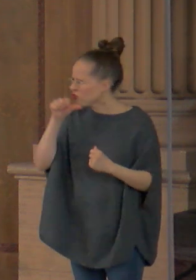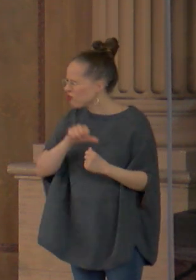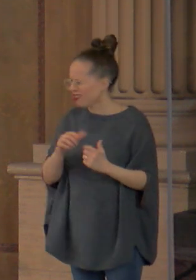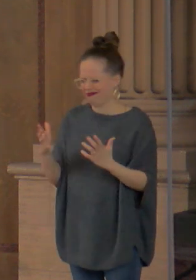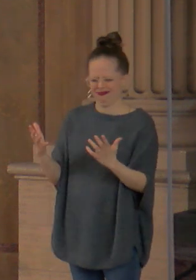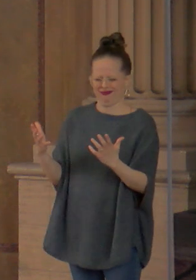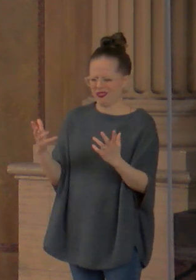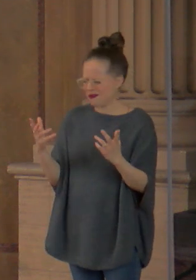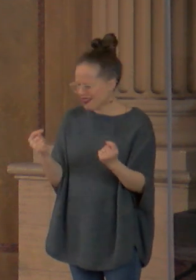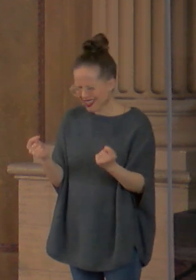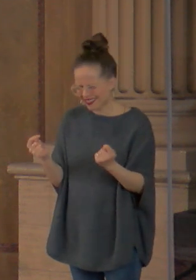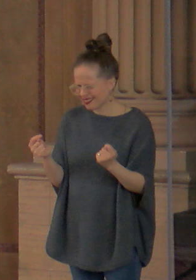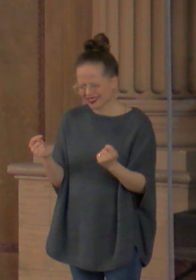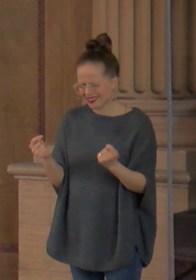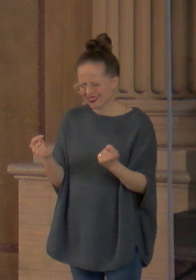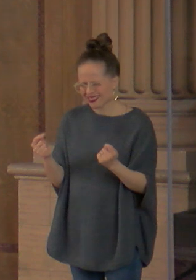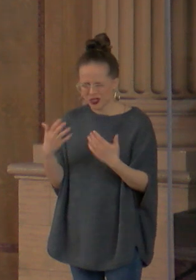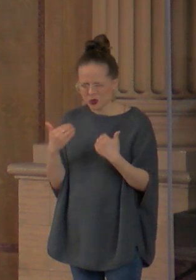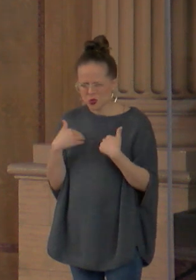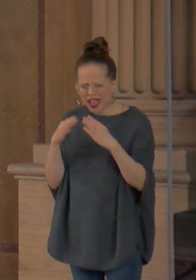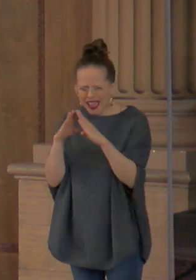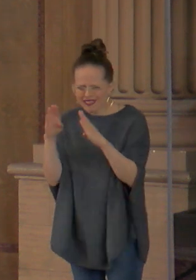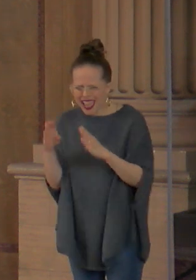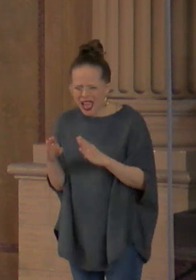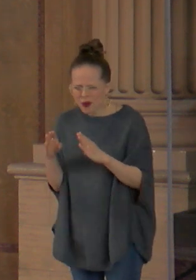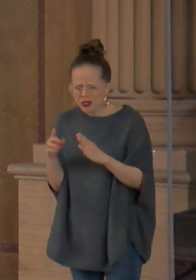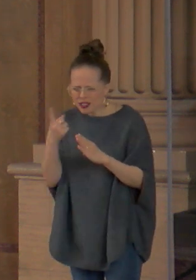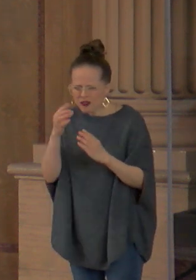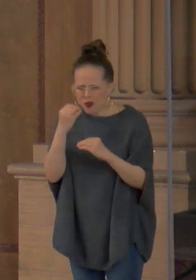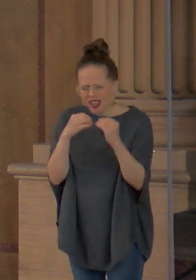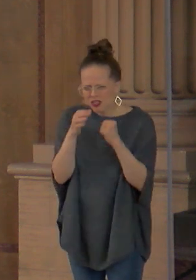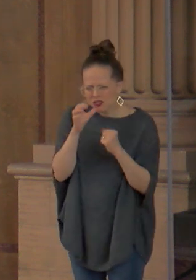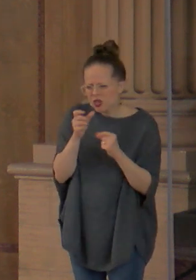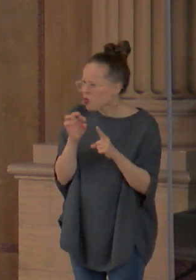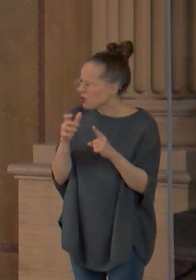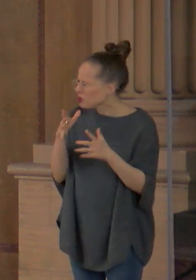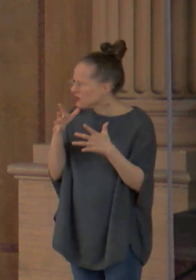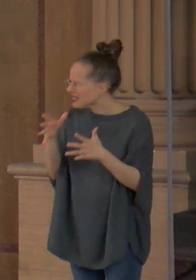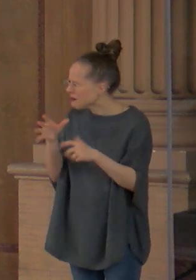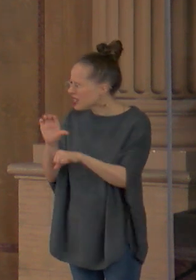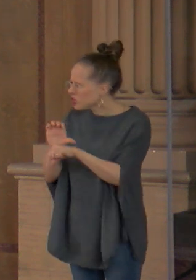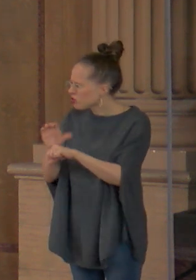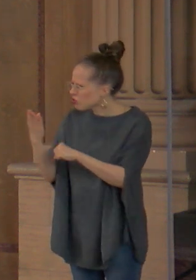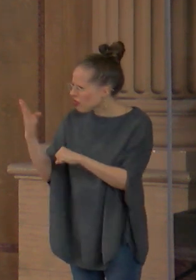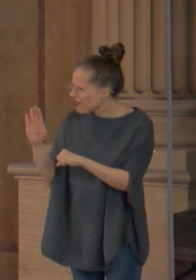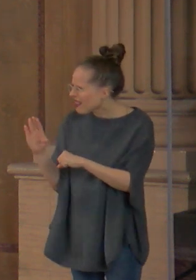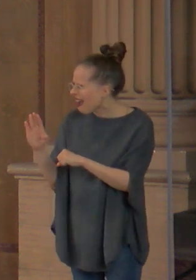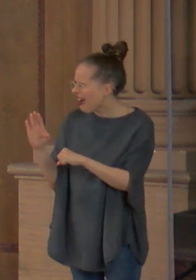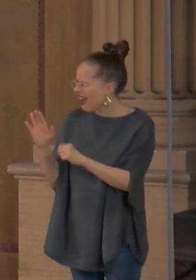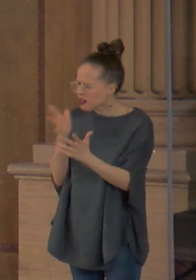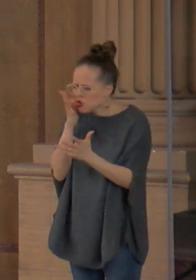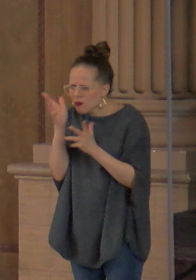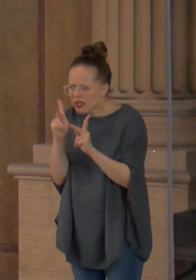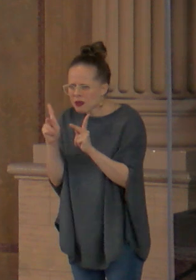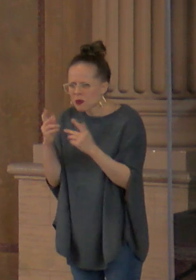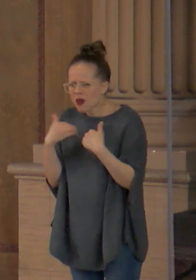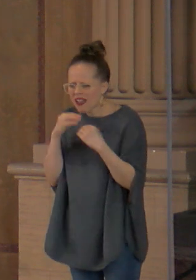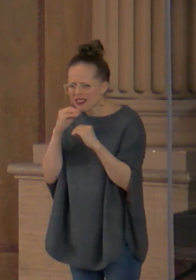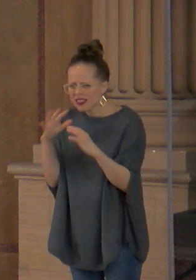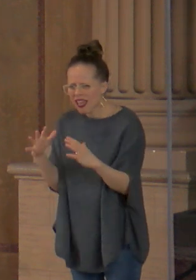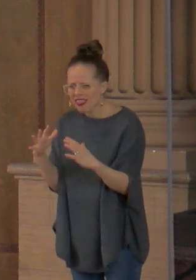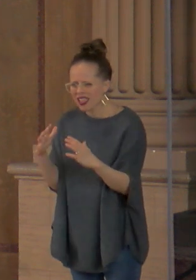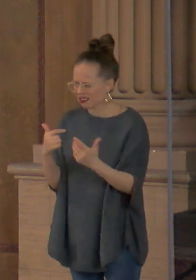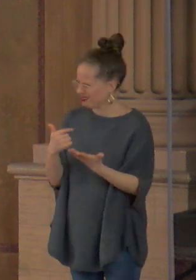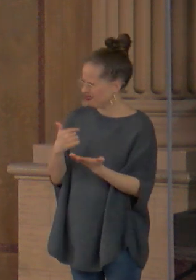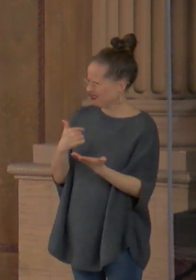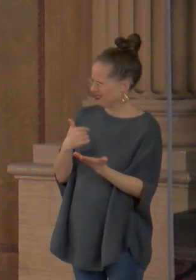Do you not have houses to eat and drink in? Or do you despise the church of God and humiliate those who have nothing? What shall I say to you? Shall